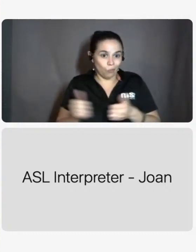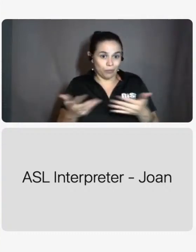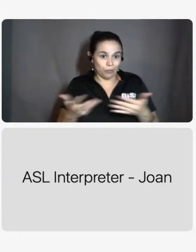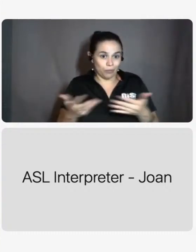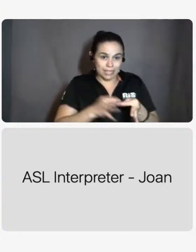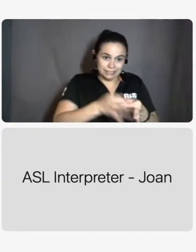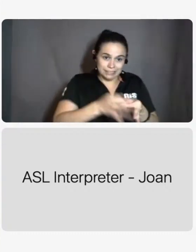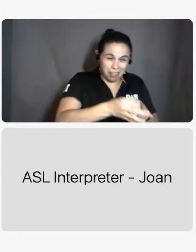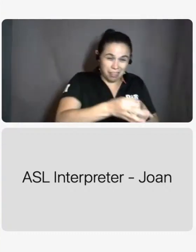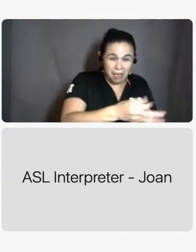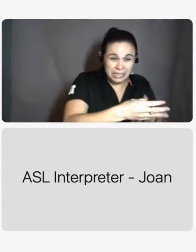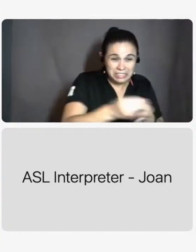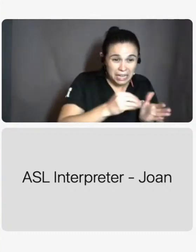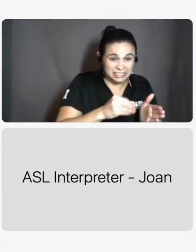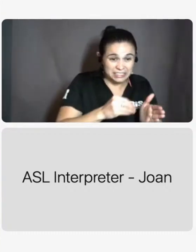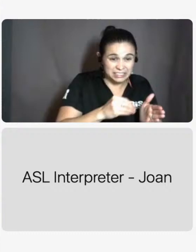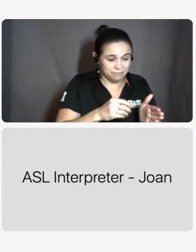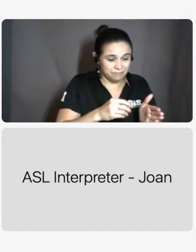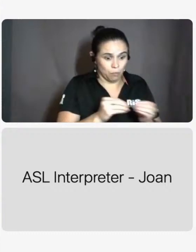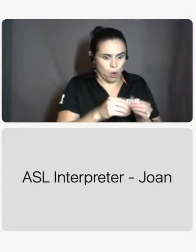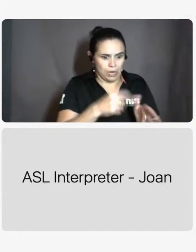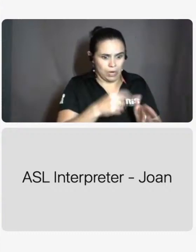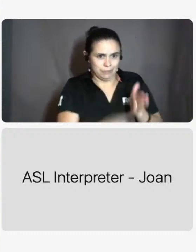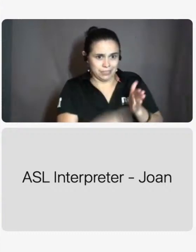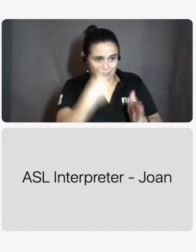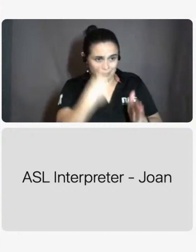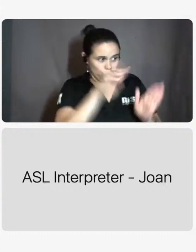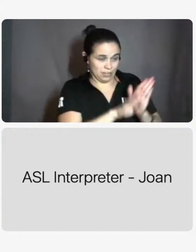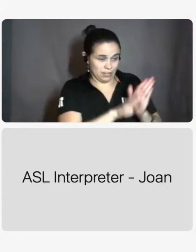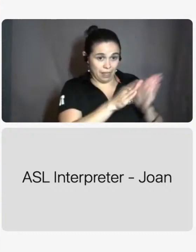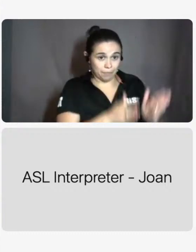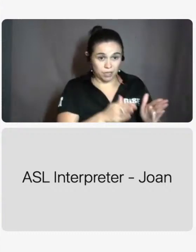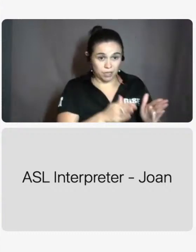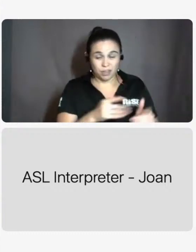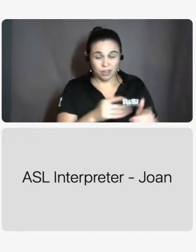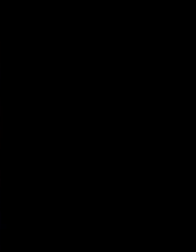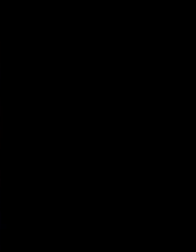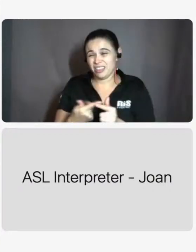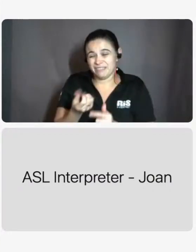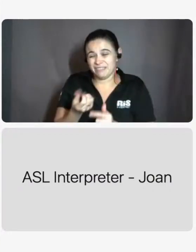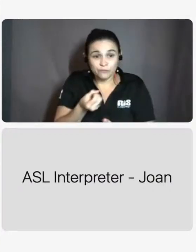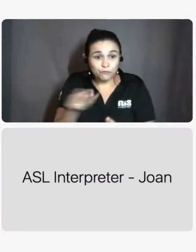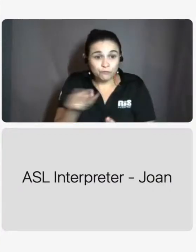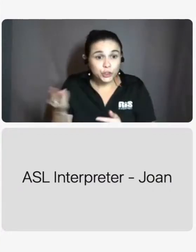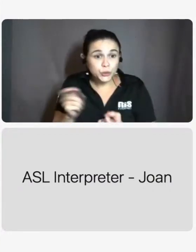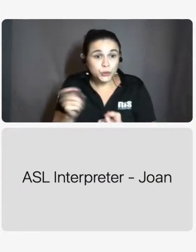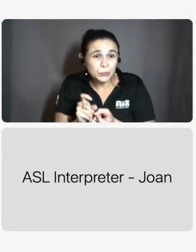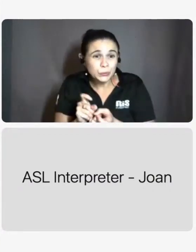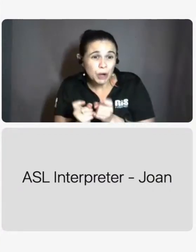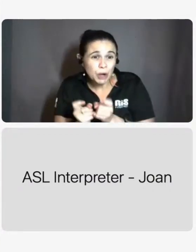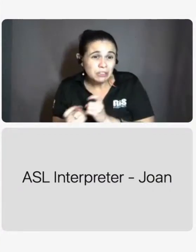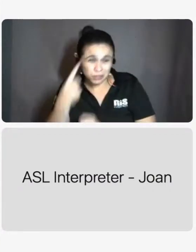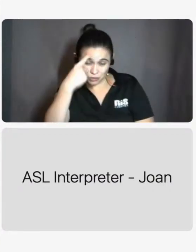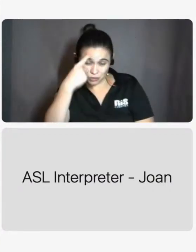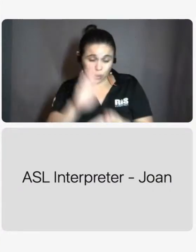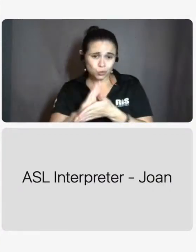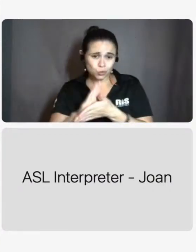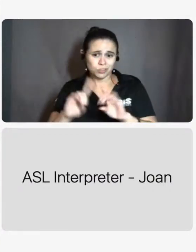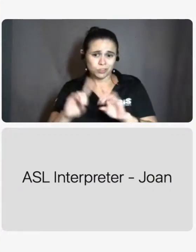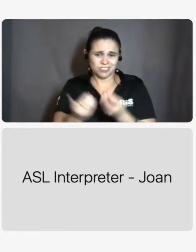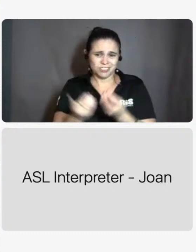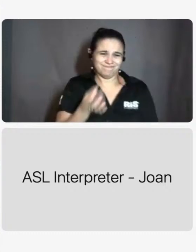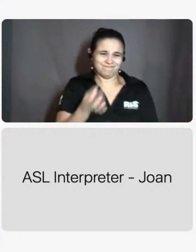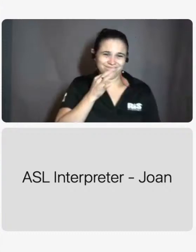maybe some modifications for the school district doesn't really help anybody. And it was not easy